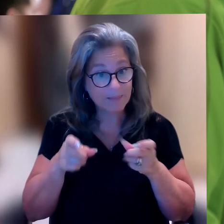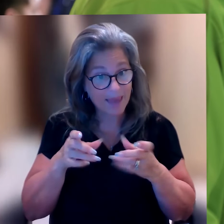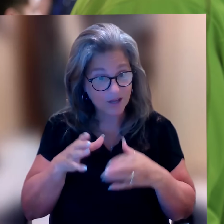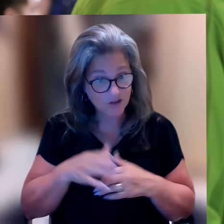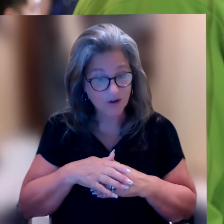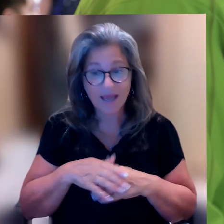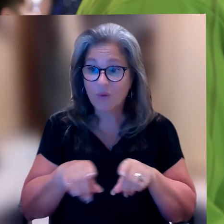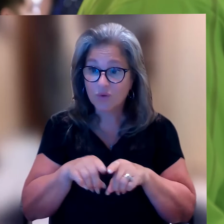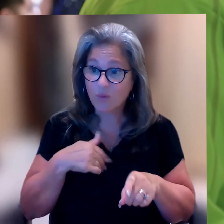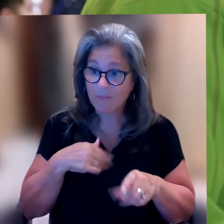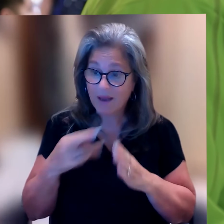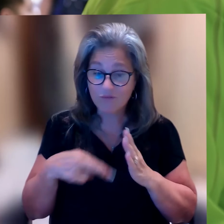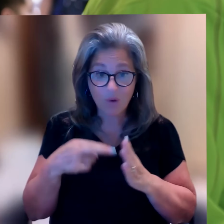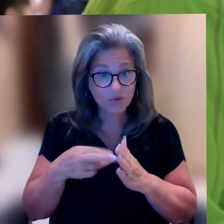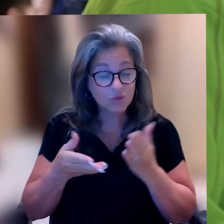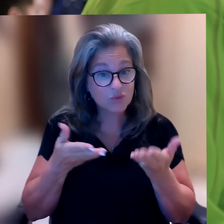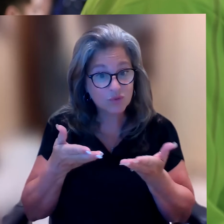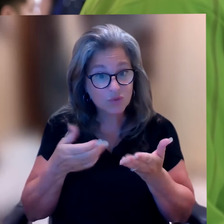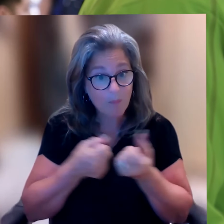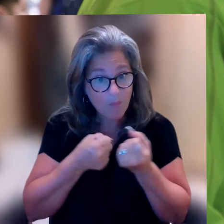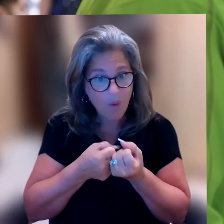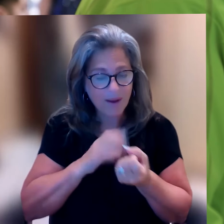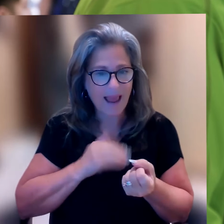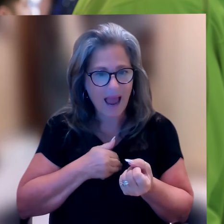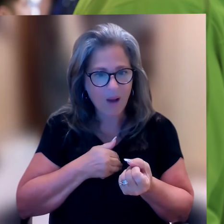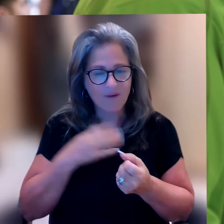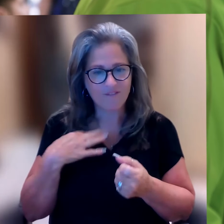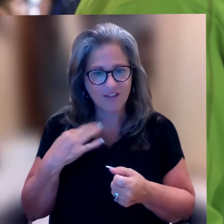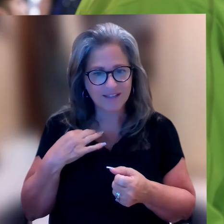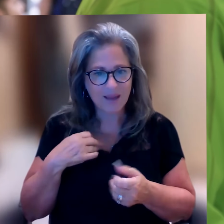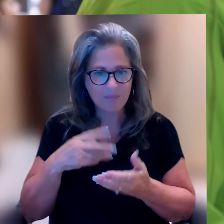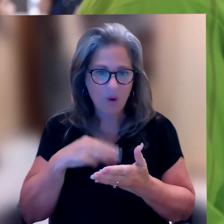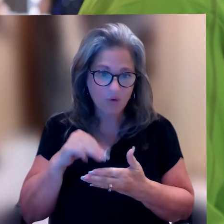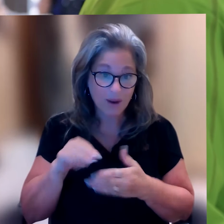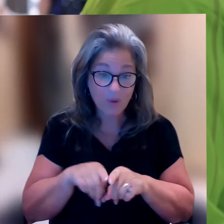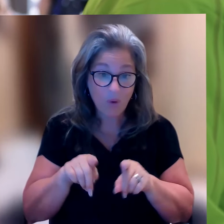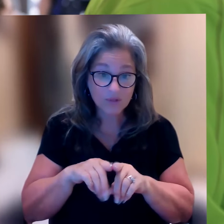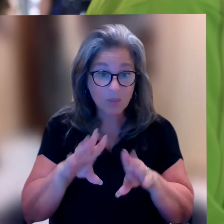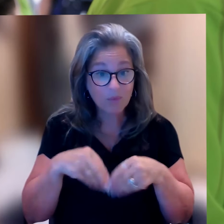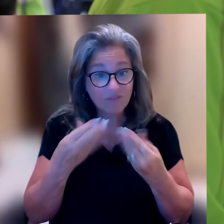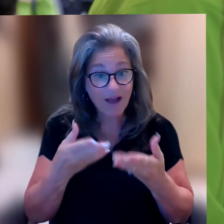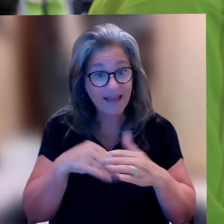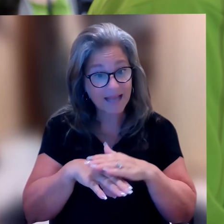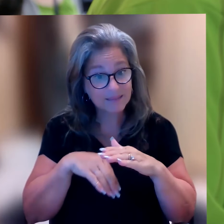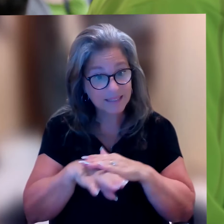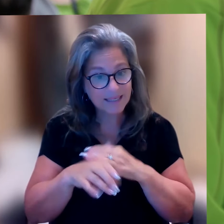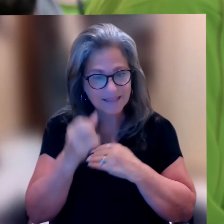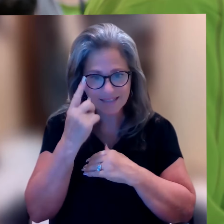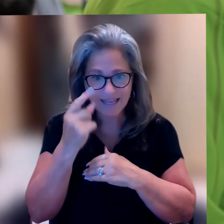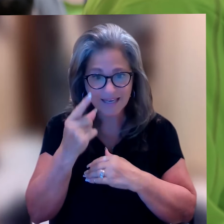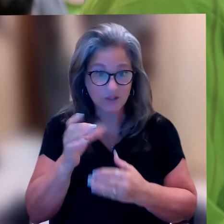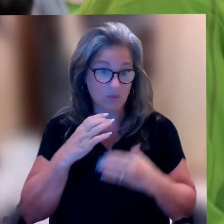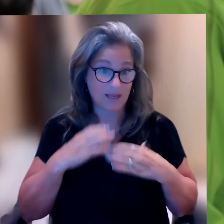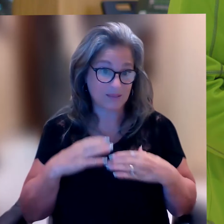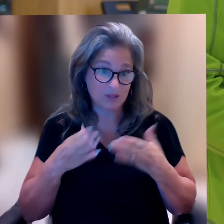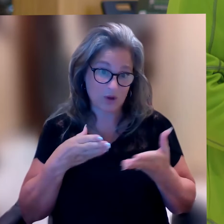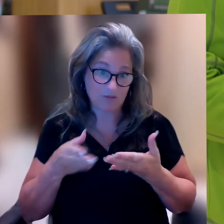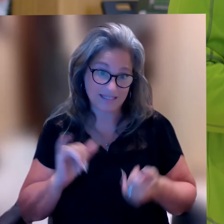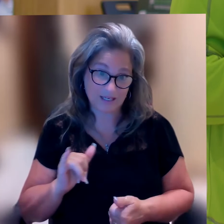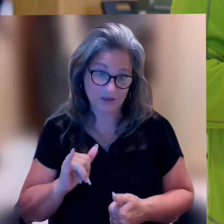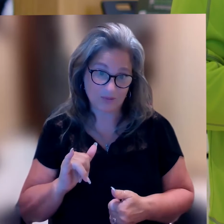manager. And my role is to support our growing volunteer program, as well as to bring an accessibility lens to customer service here at